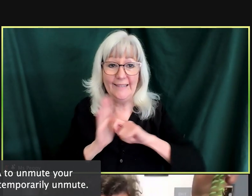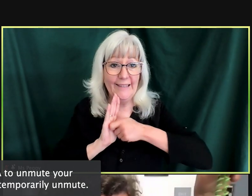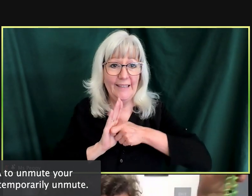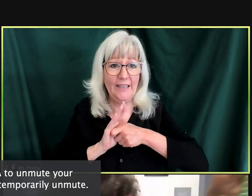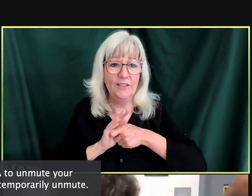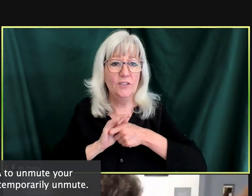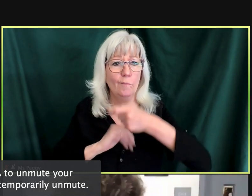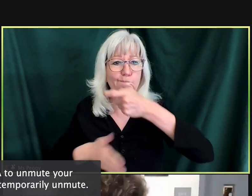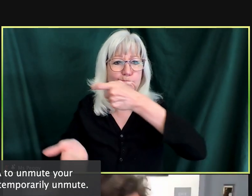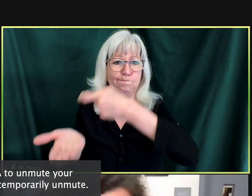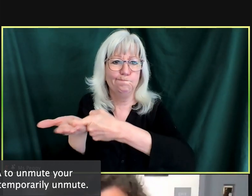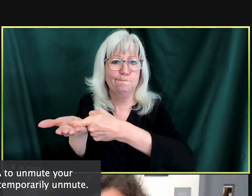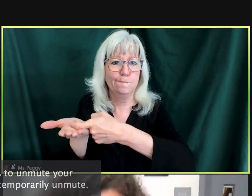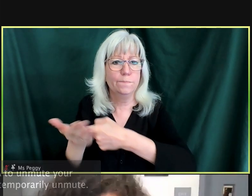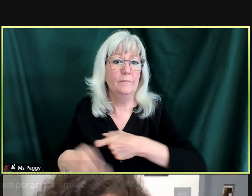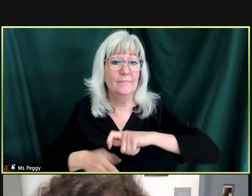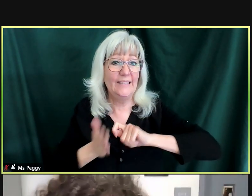keys.